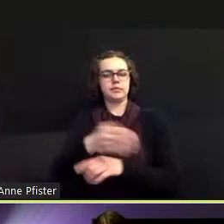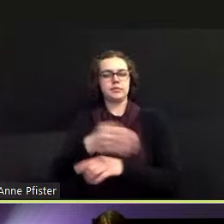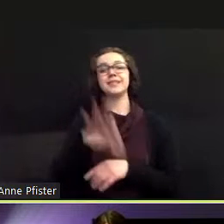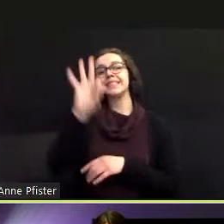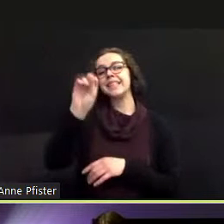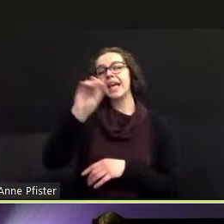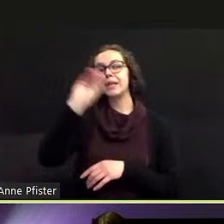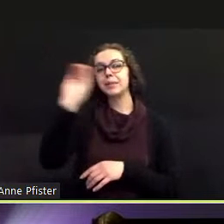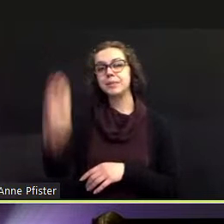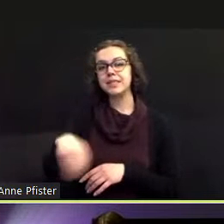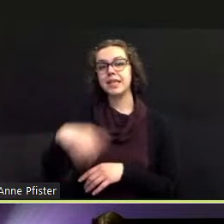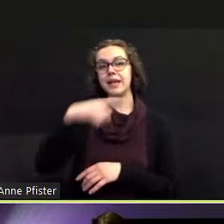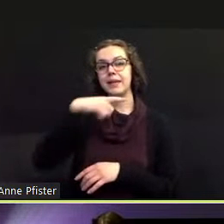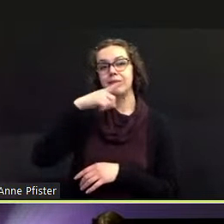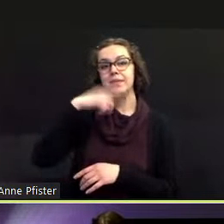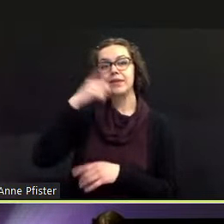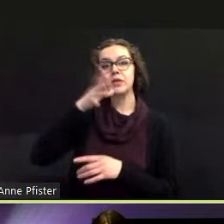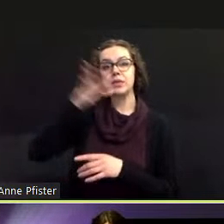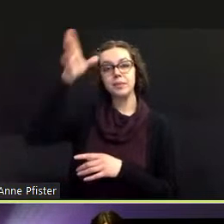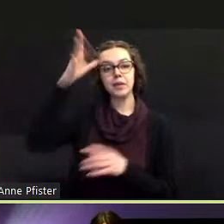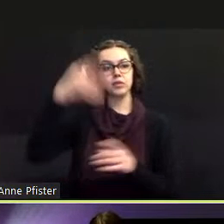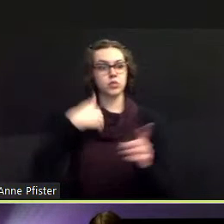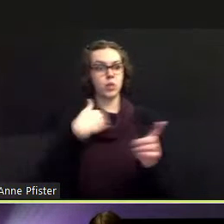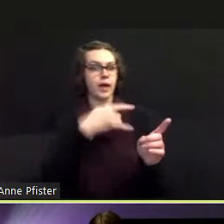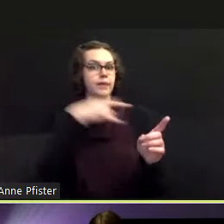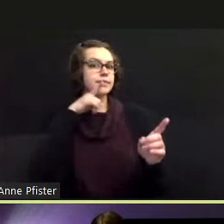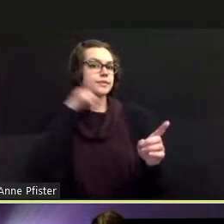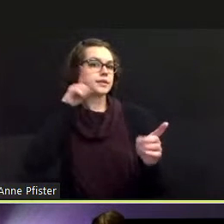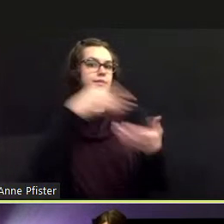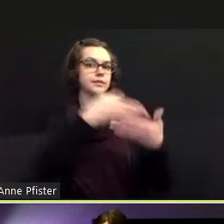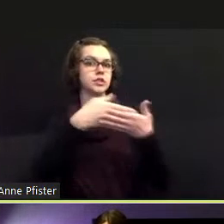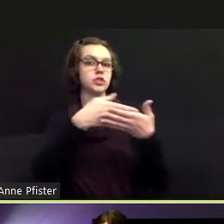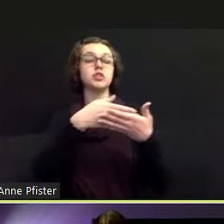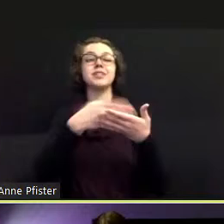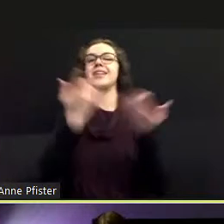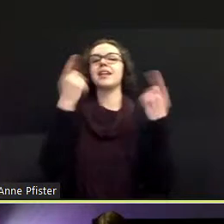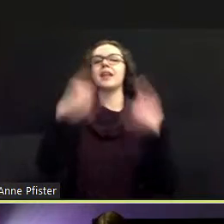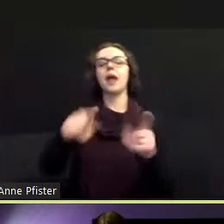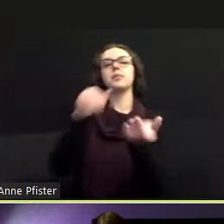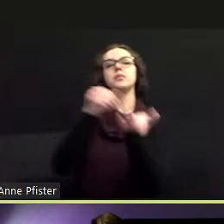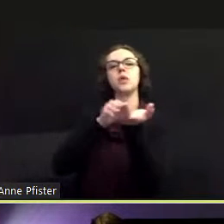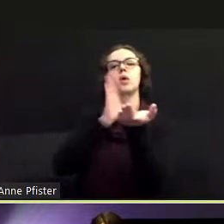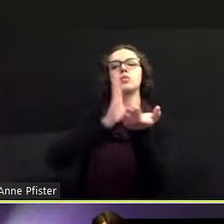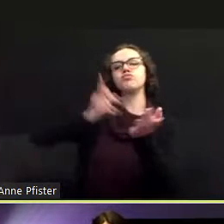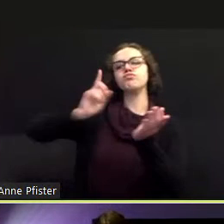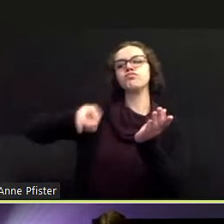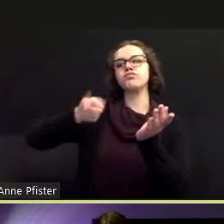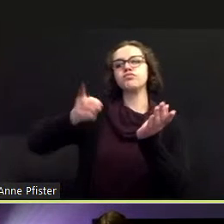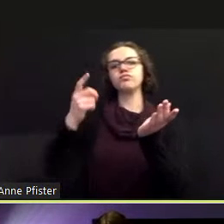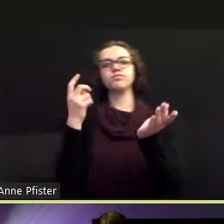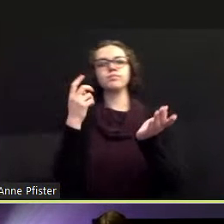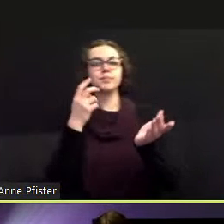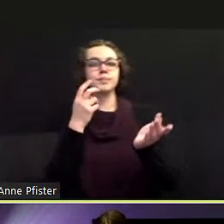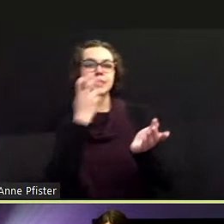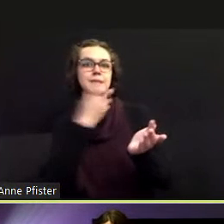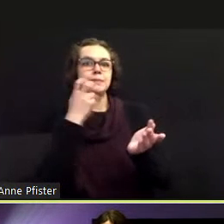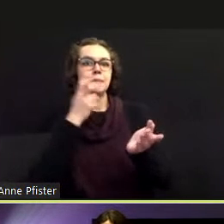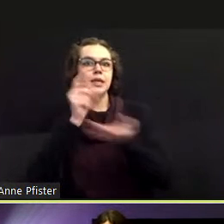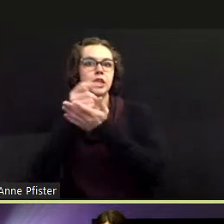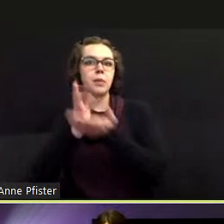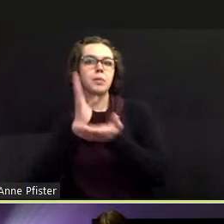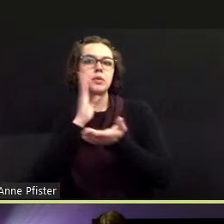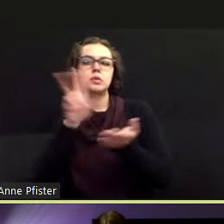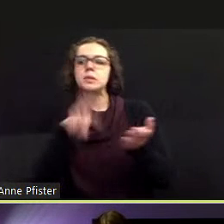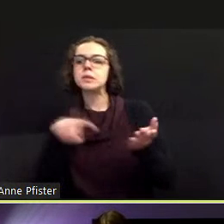and such parents continue to overwhelmingly be encouraged by medical specialists and speech therapists to augment their children's hearing with aids or